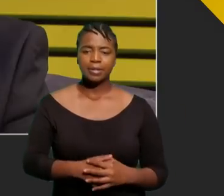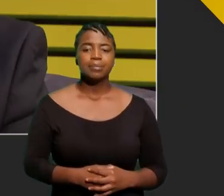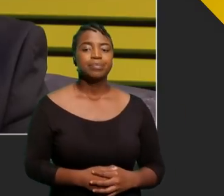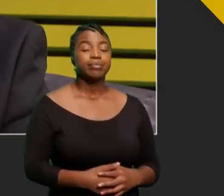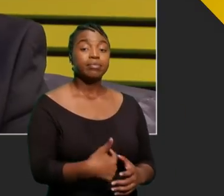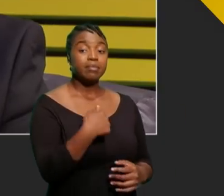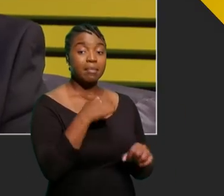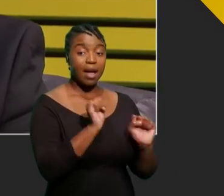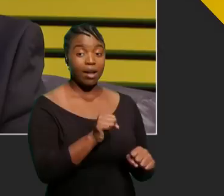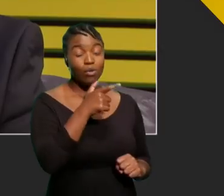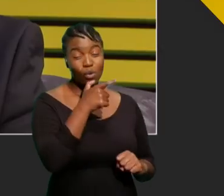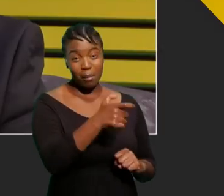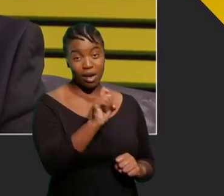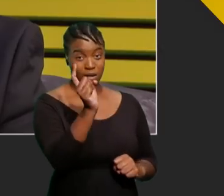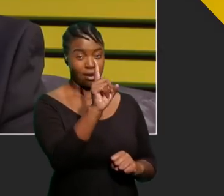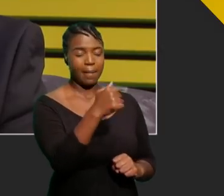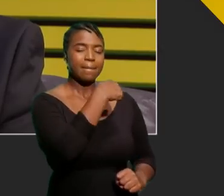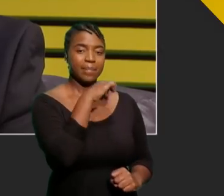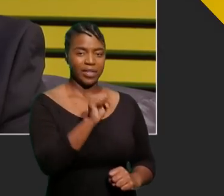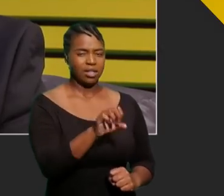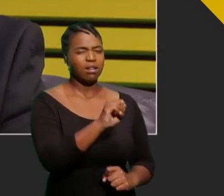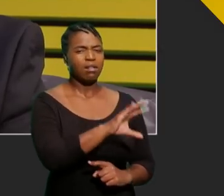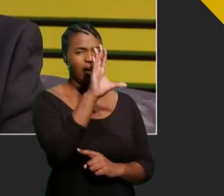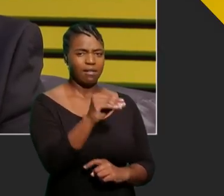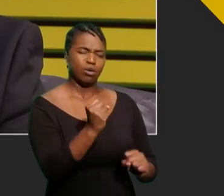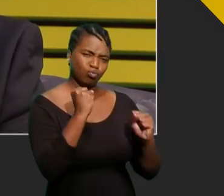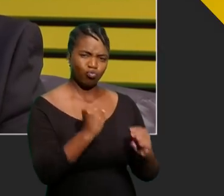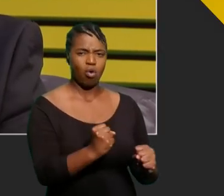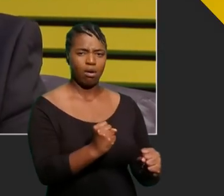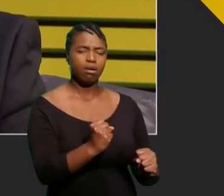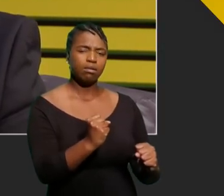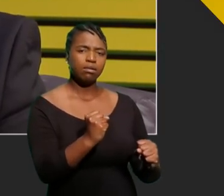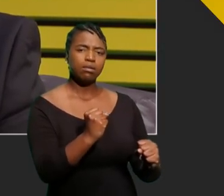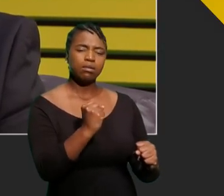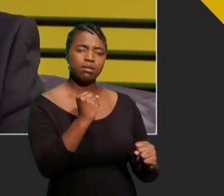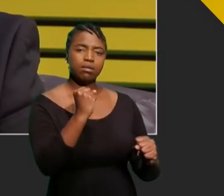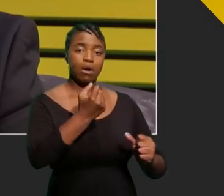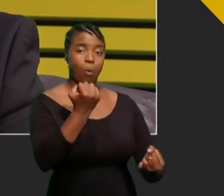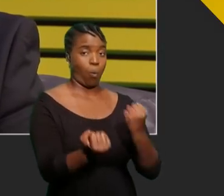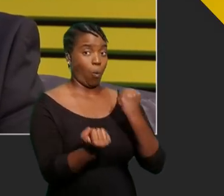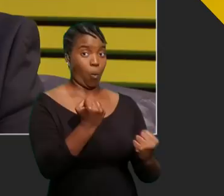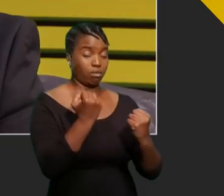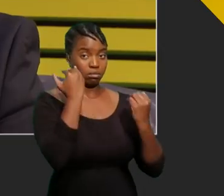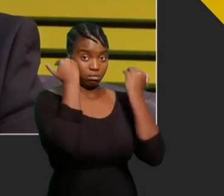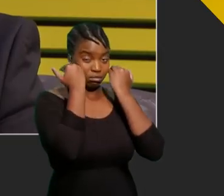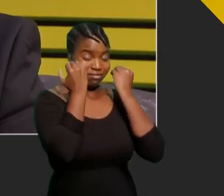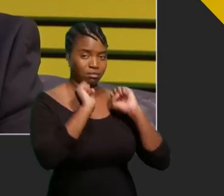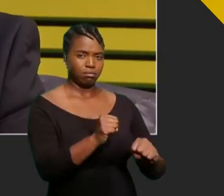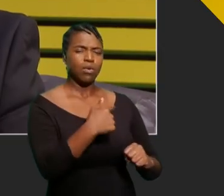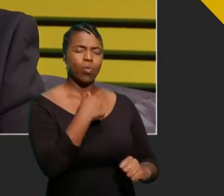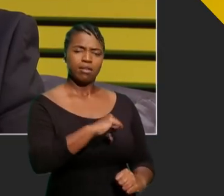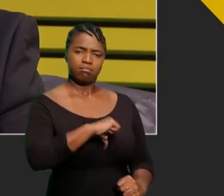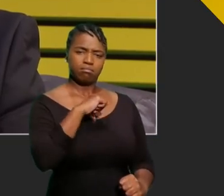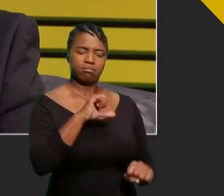on is the fact that I believe South Africa's got a very strong judiciary. Mm. Yes. And I think it's probably we can be proud globally of